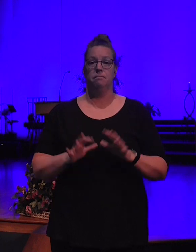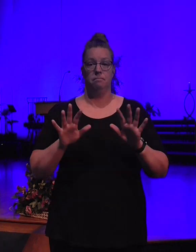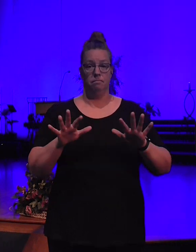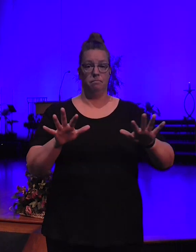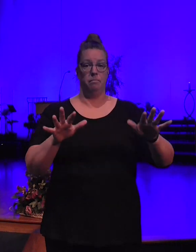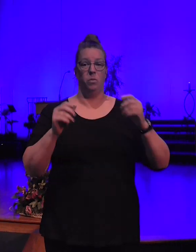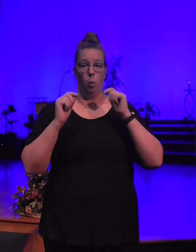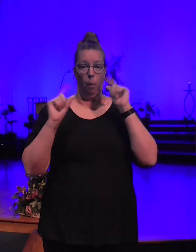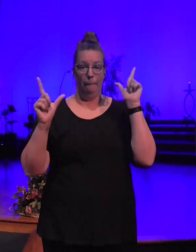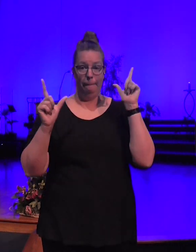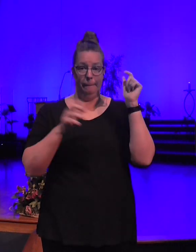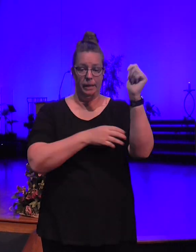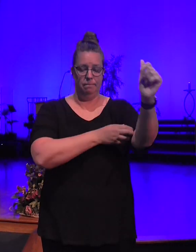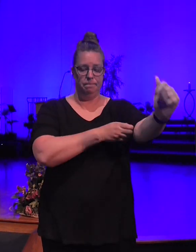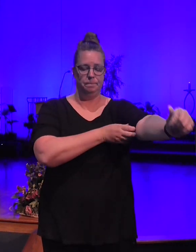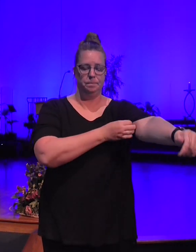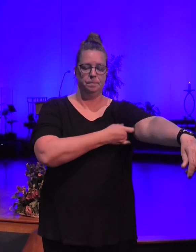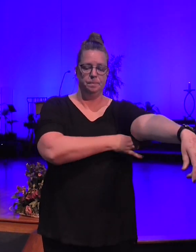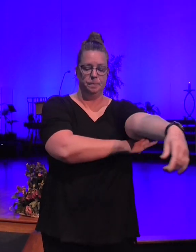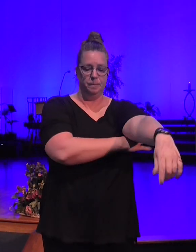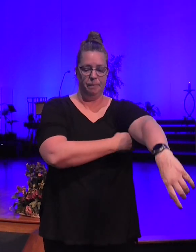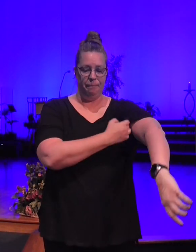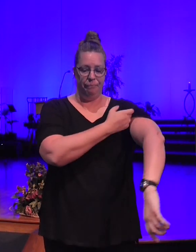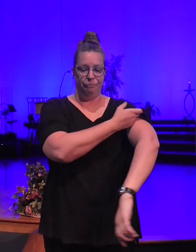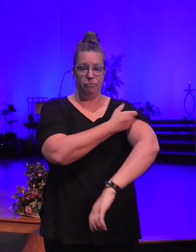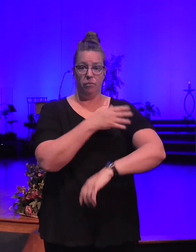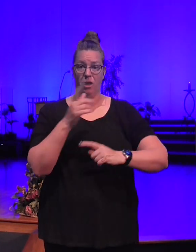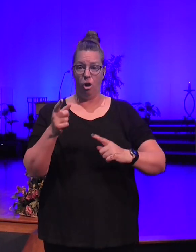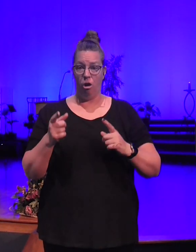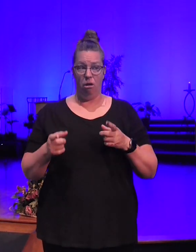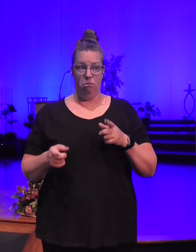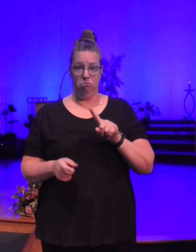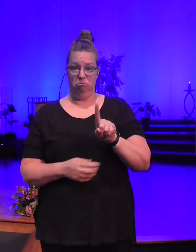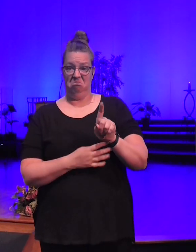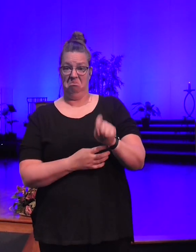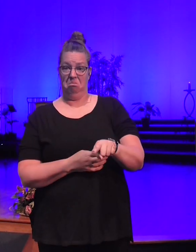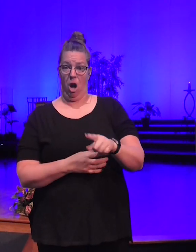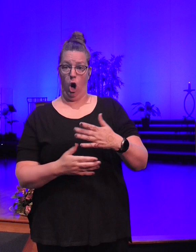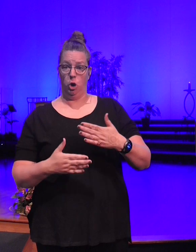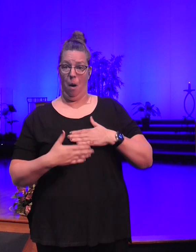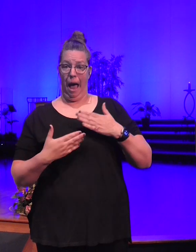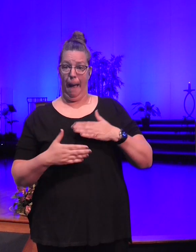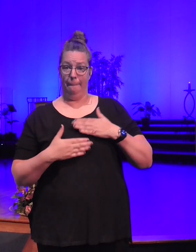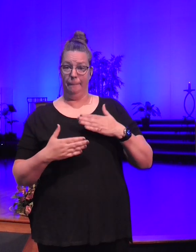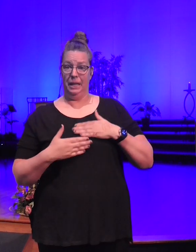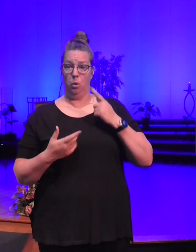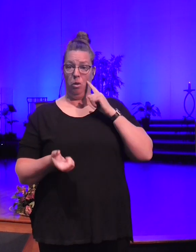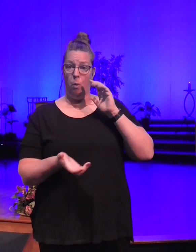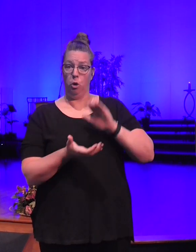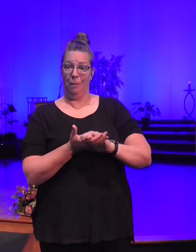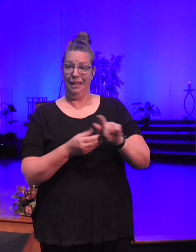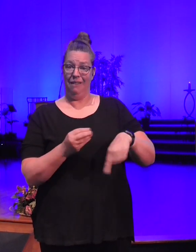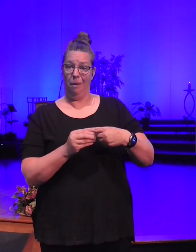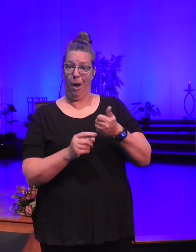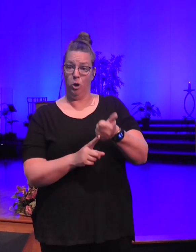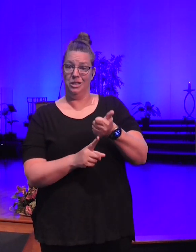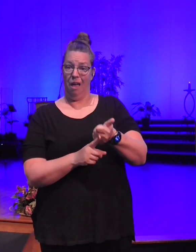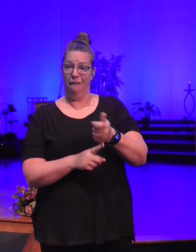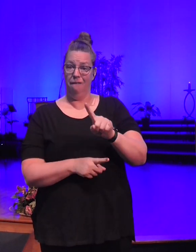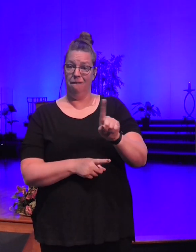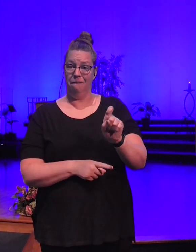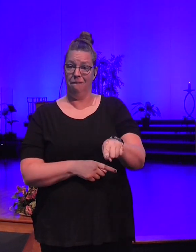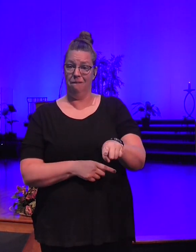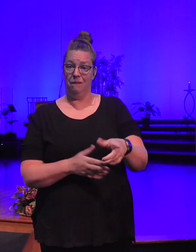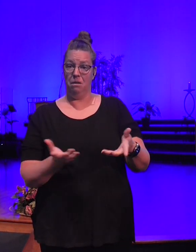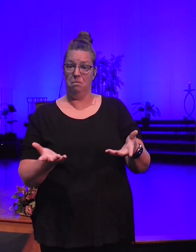Now open your eyes. Are you happy with what you believe about yourself?